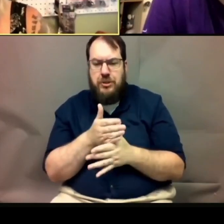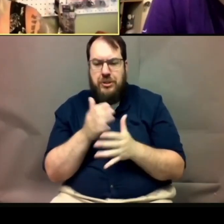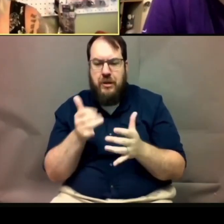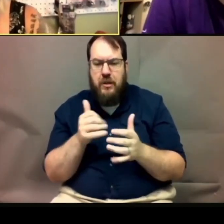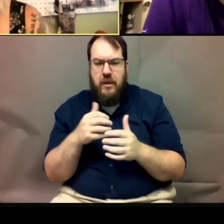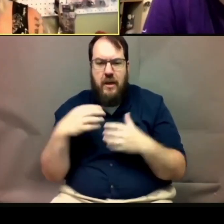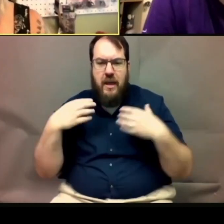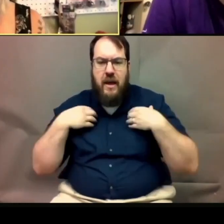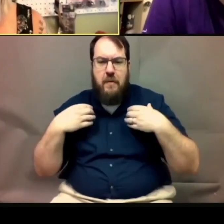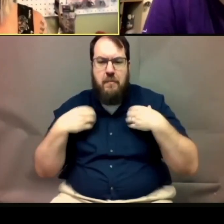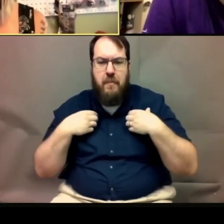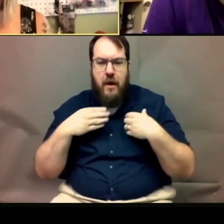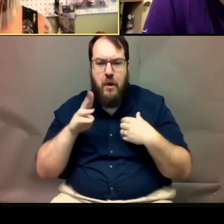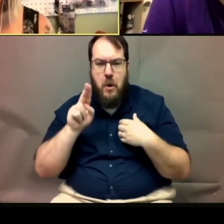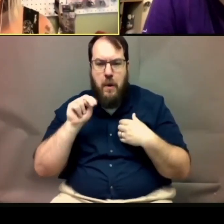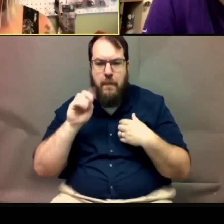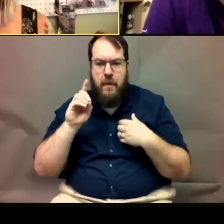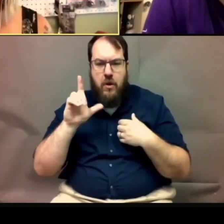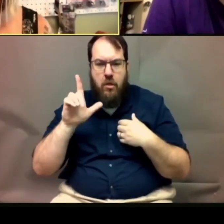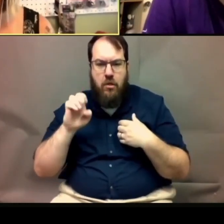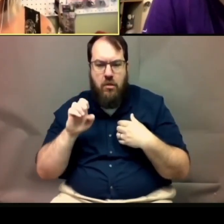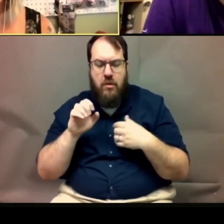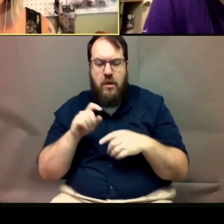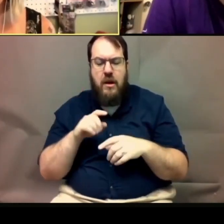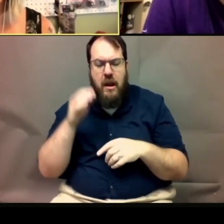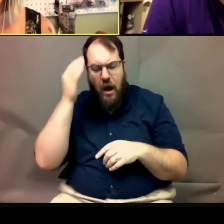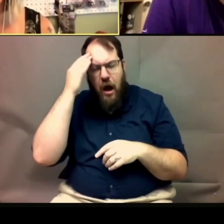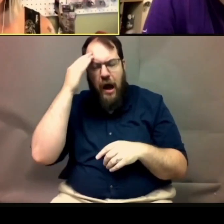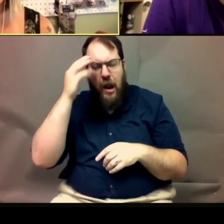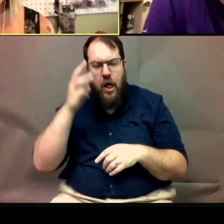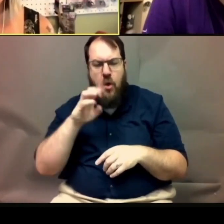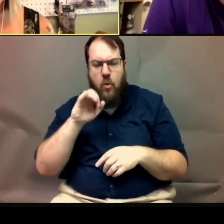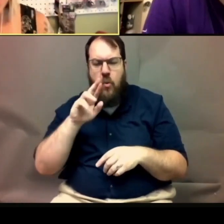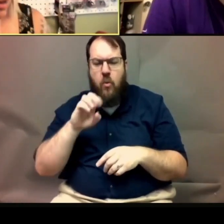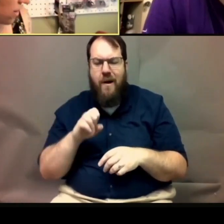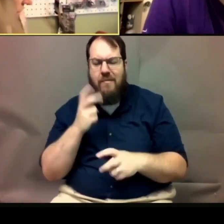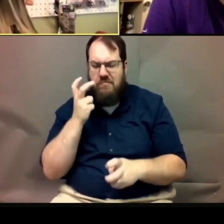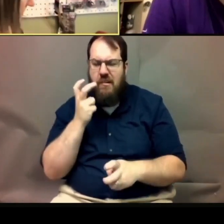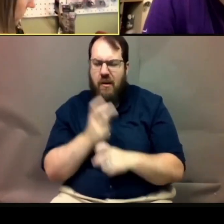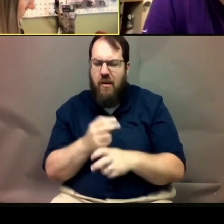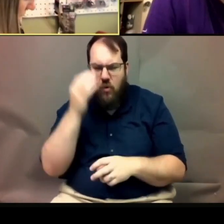And yeah, the wires can be difficult. And if you have the back pieces,